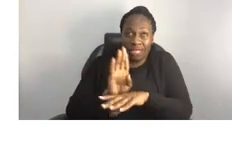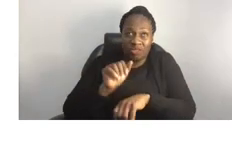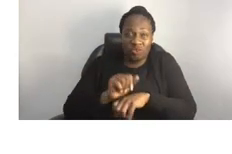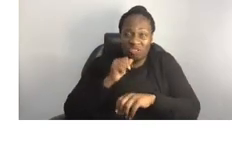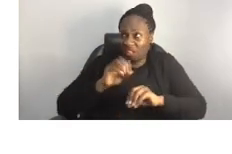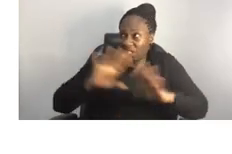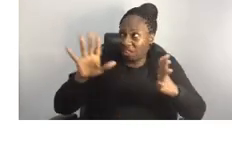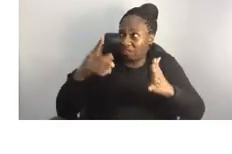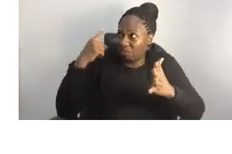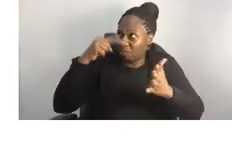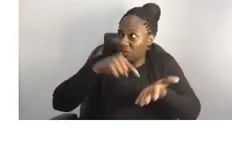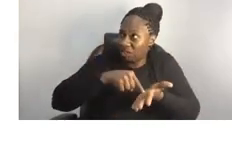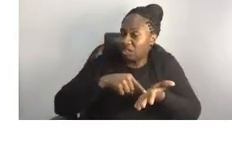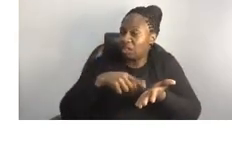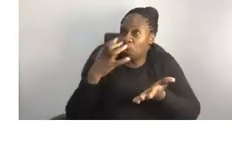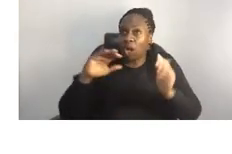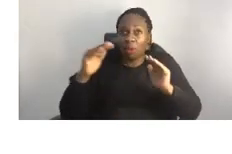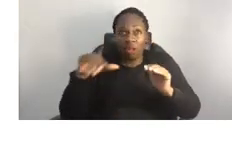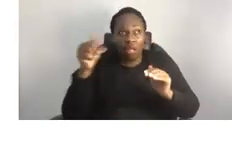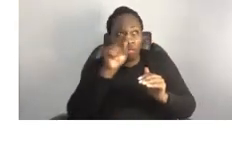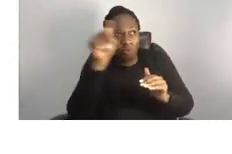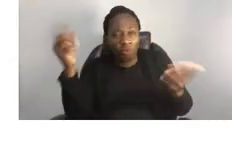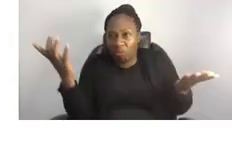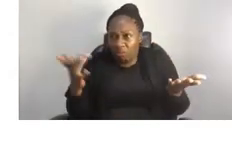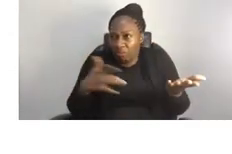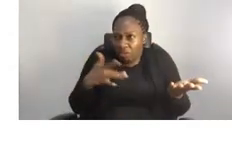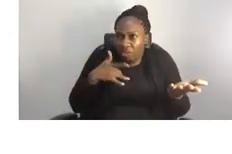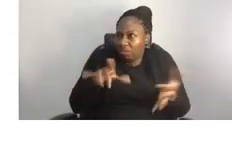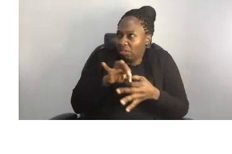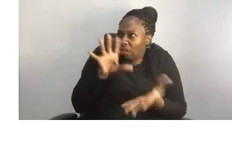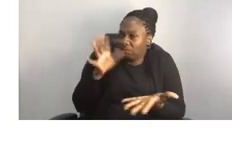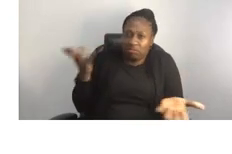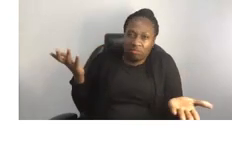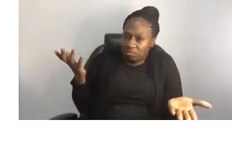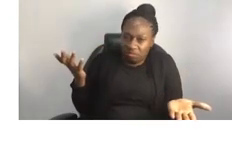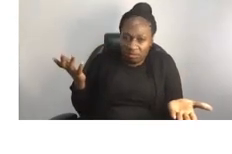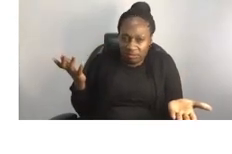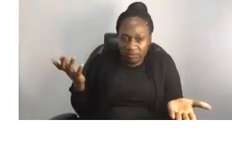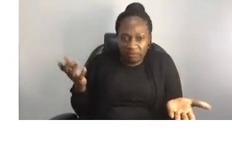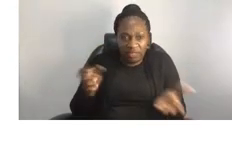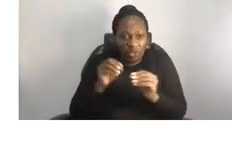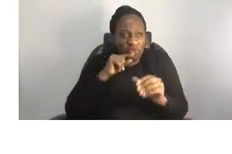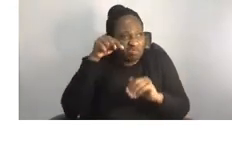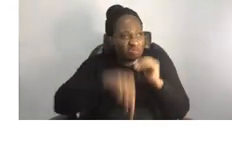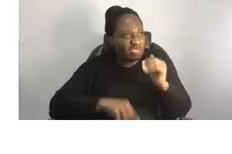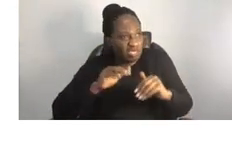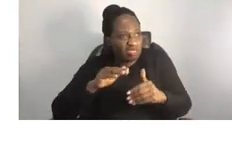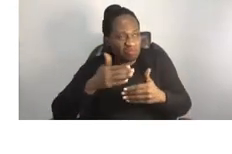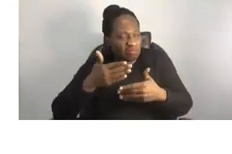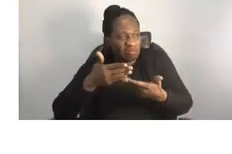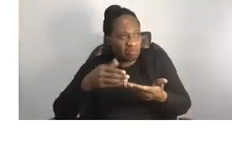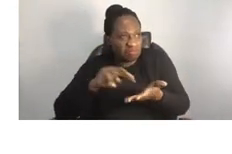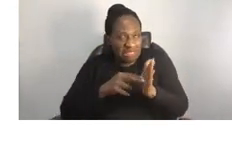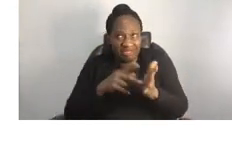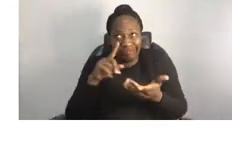unclear expectations, want to compare to others. They feel they are disconnected. No deeper meaning beyond the grade.